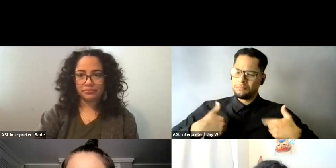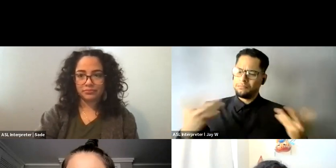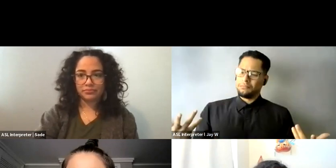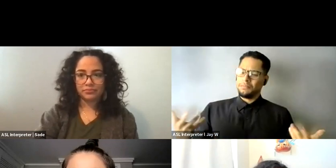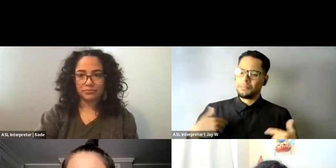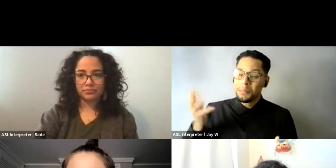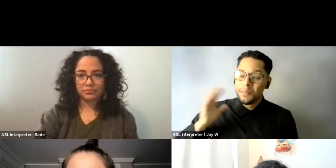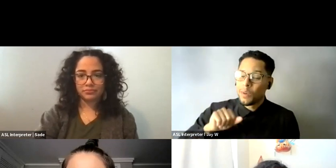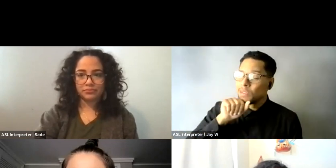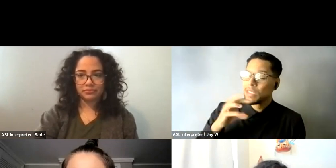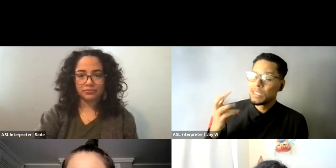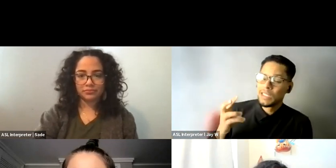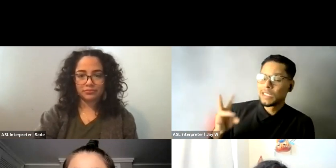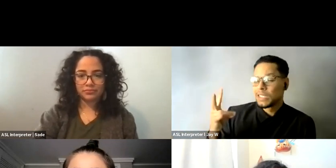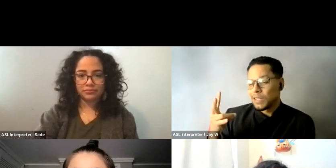it,